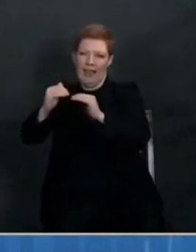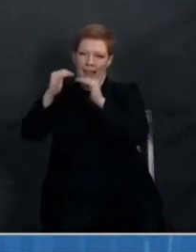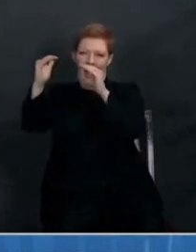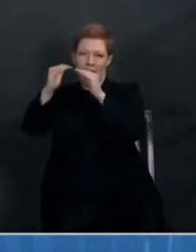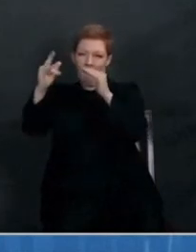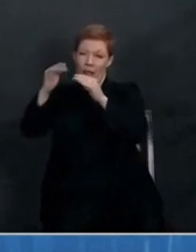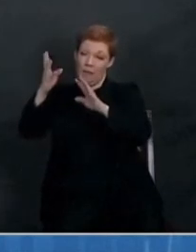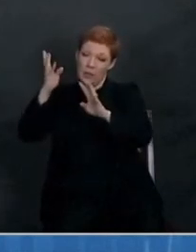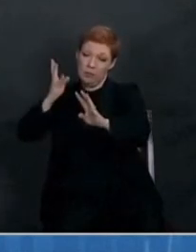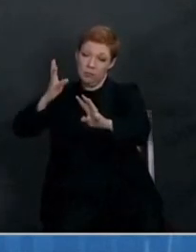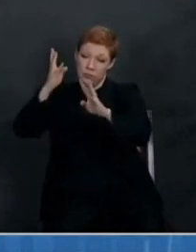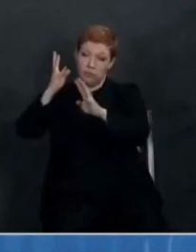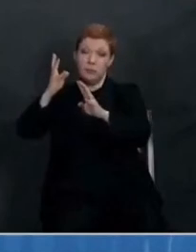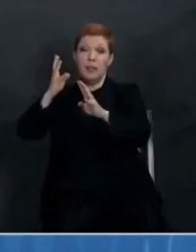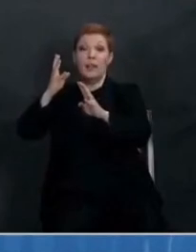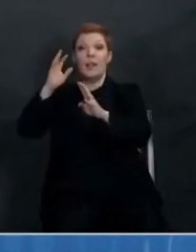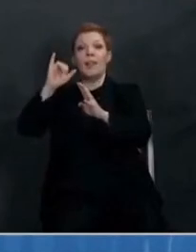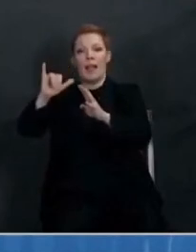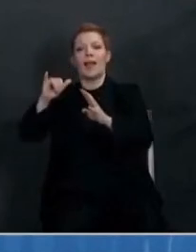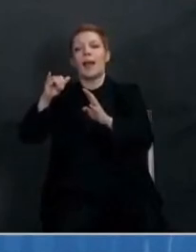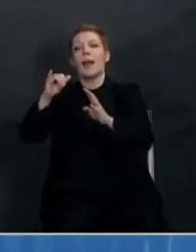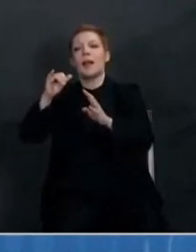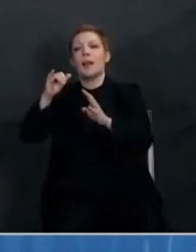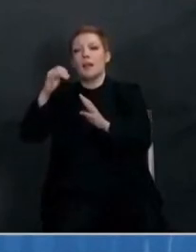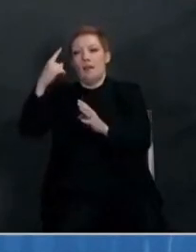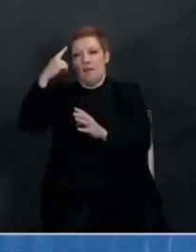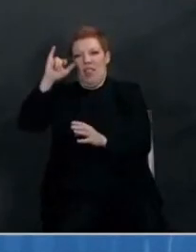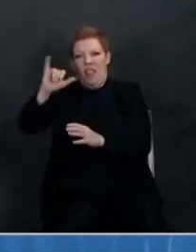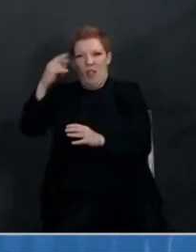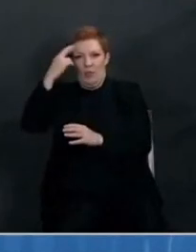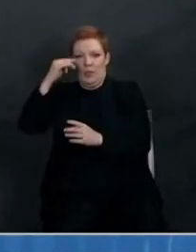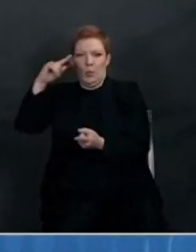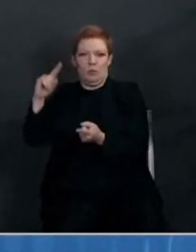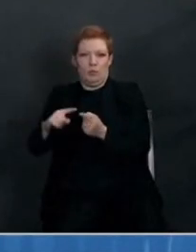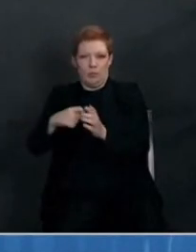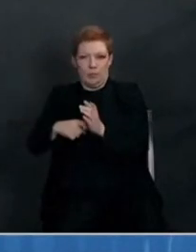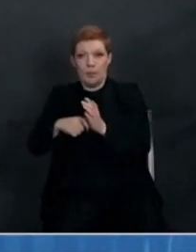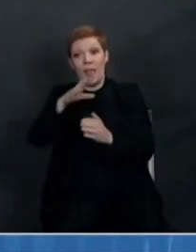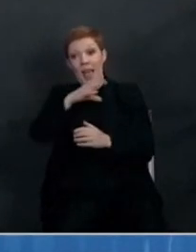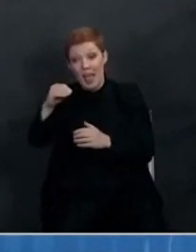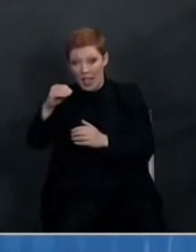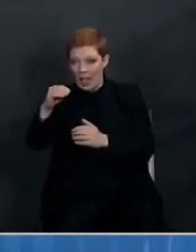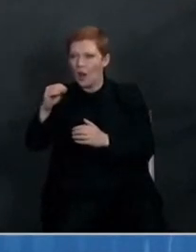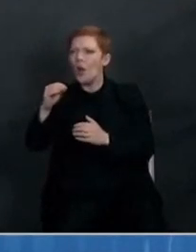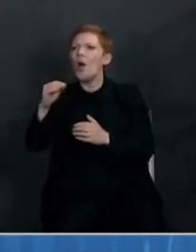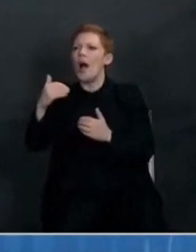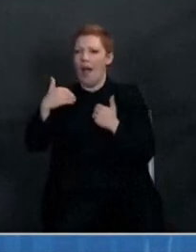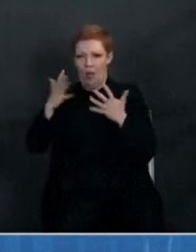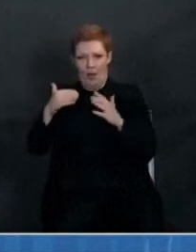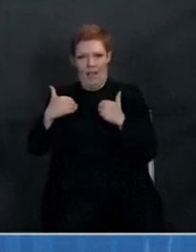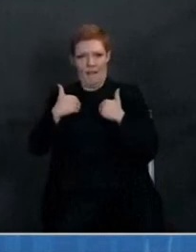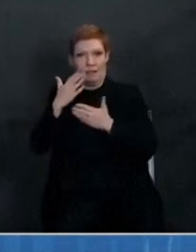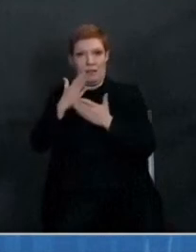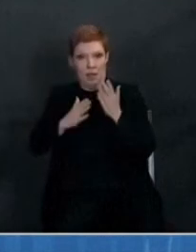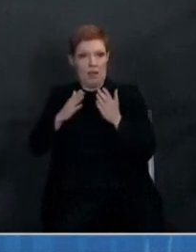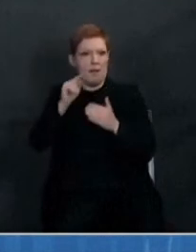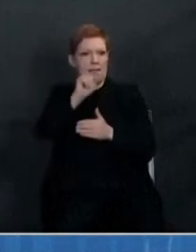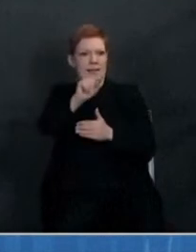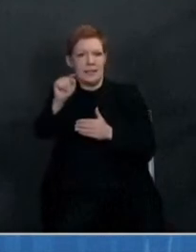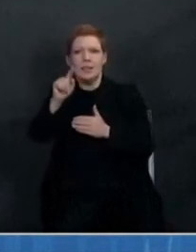Secondly, we know there are efforts to create even lower cost and more innovative approaches, and we welcome those.